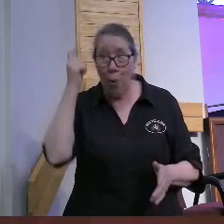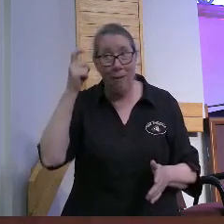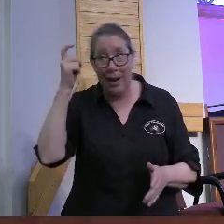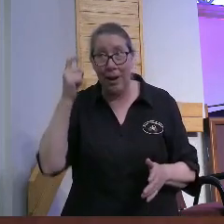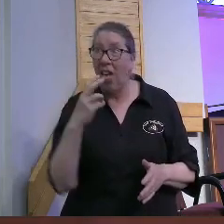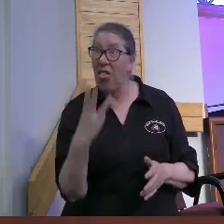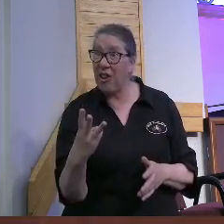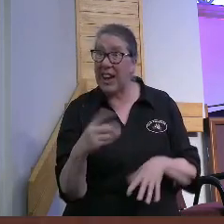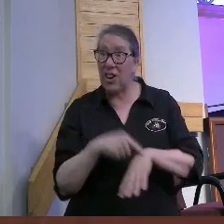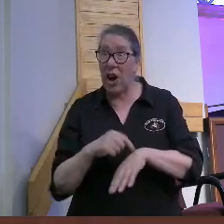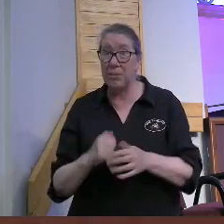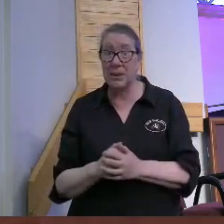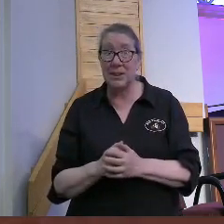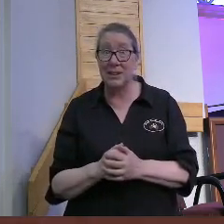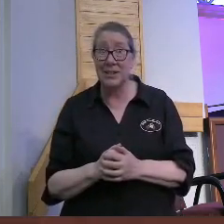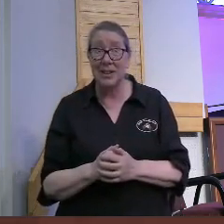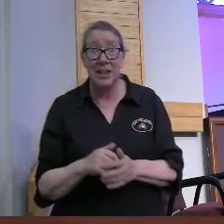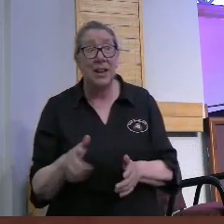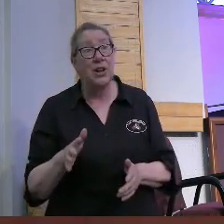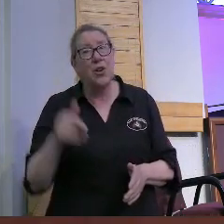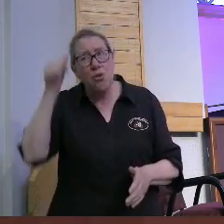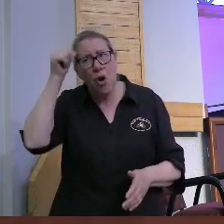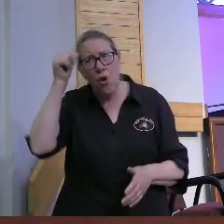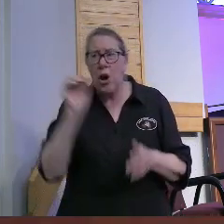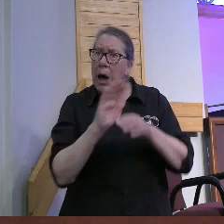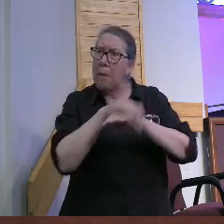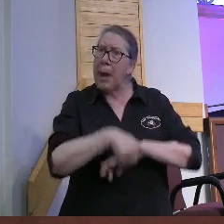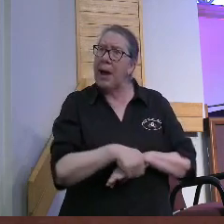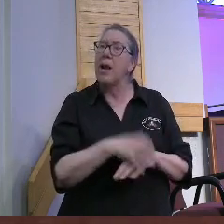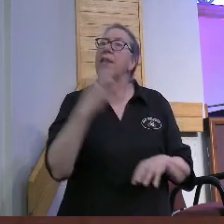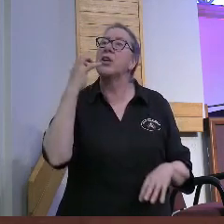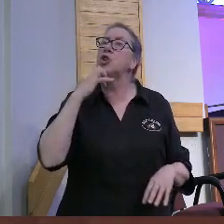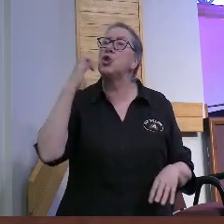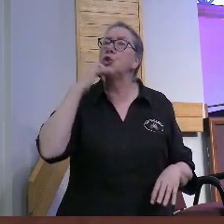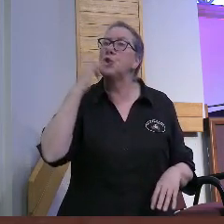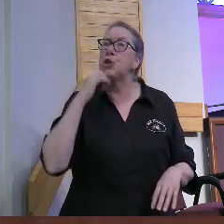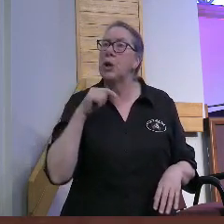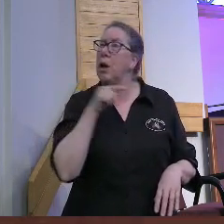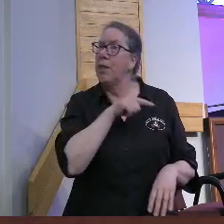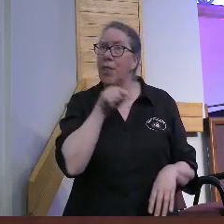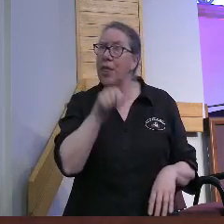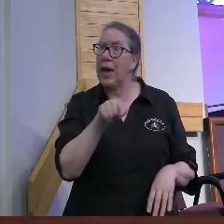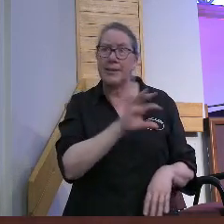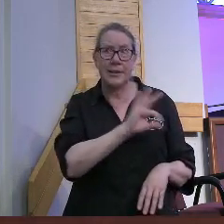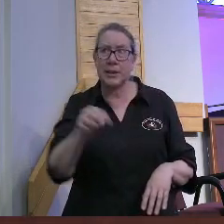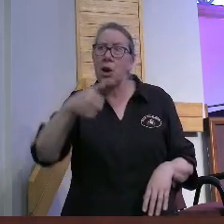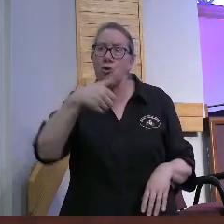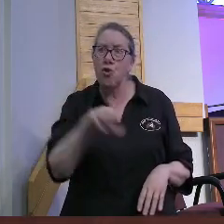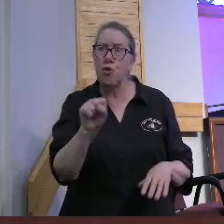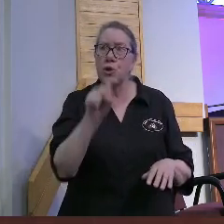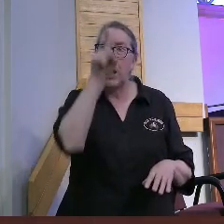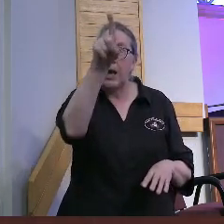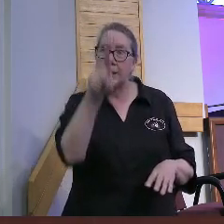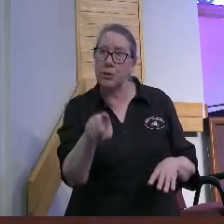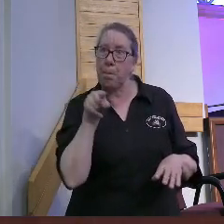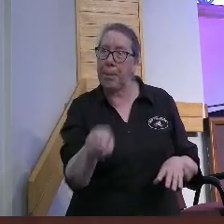worry. If you know a little bit about your Bible and about the Jews, they didn't use exclamation marks. We use that. We put an exclamation